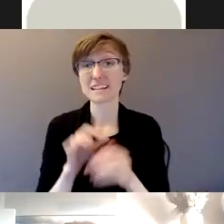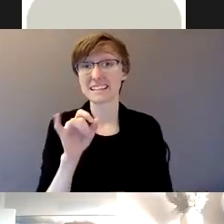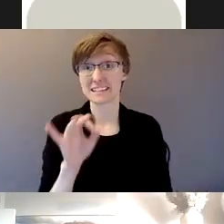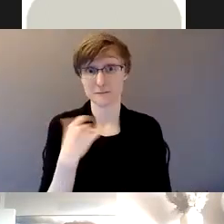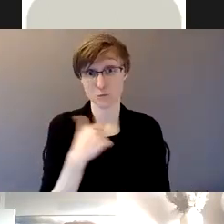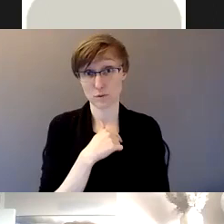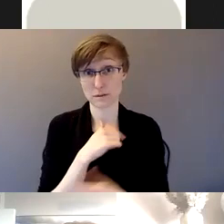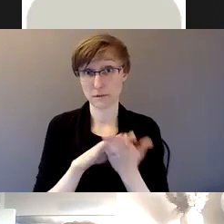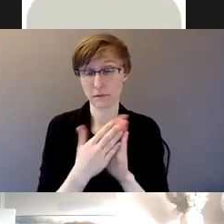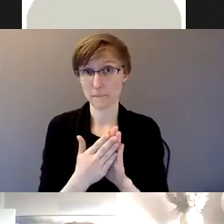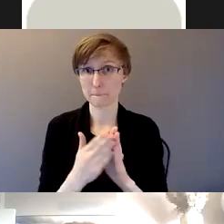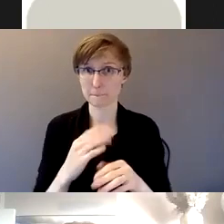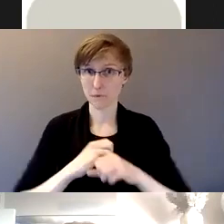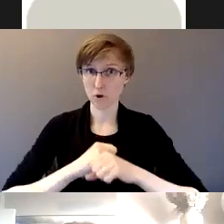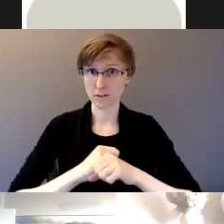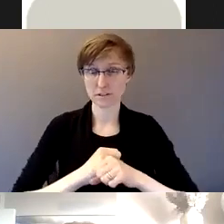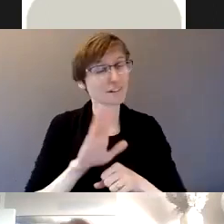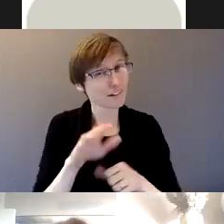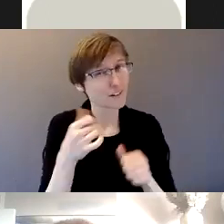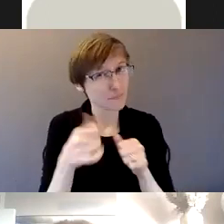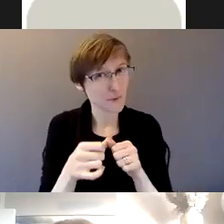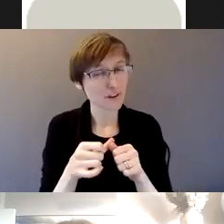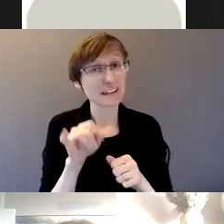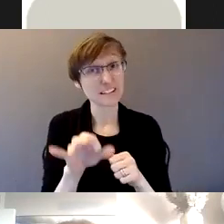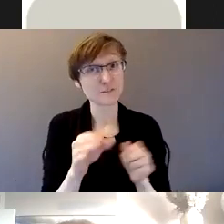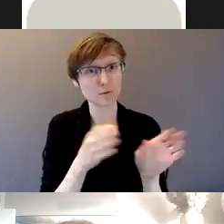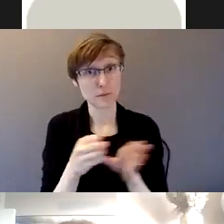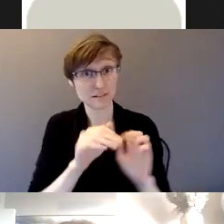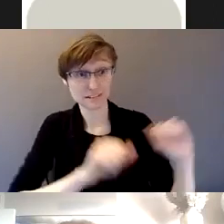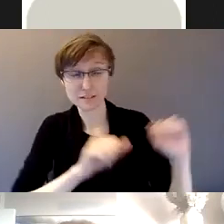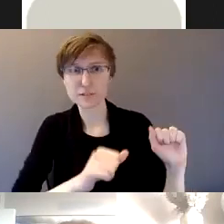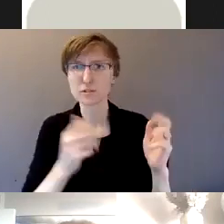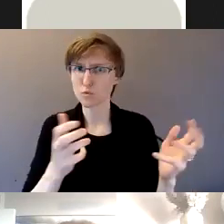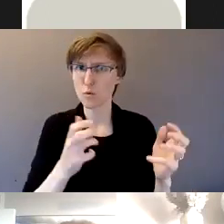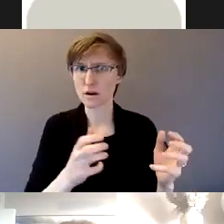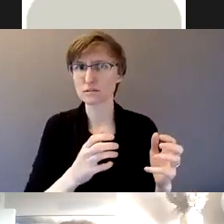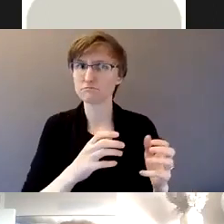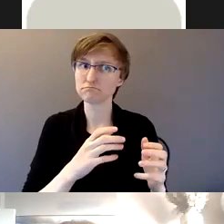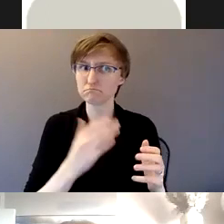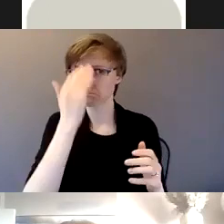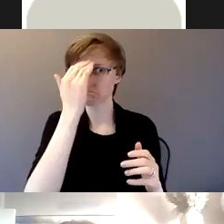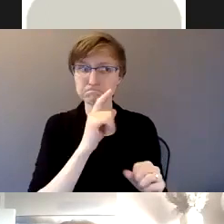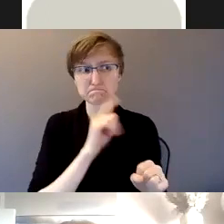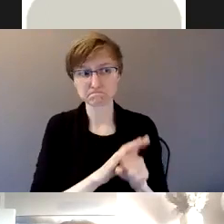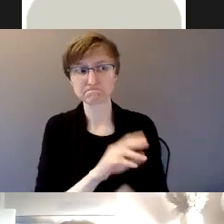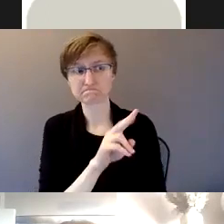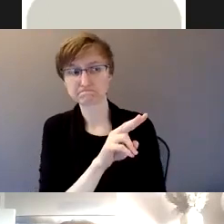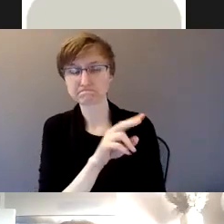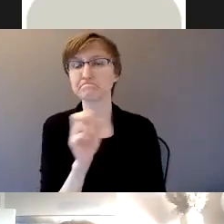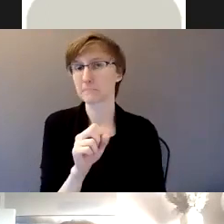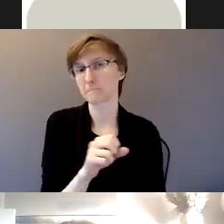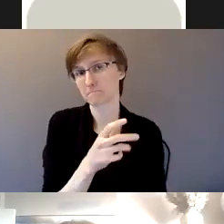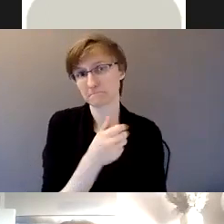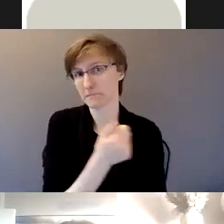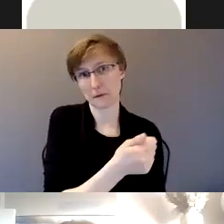going to be found incapable before you take the step, right? That they're incapable of managing their property. If we do become guardian and someone submits a bill to us, if the